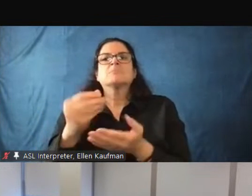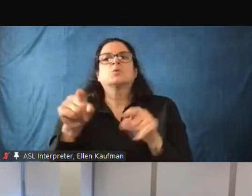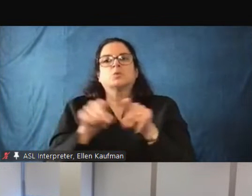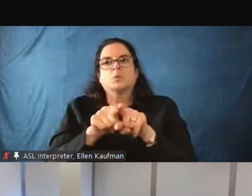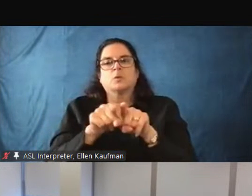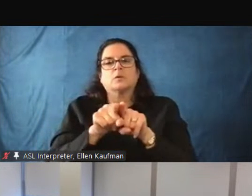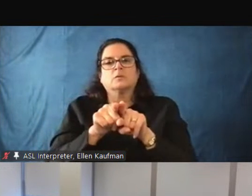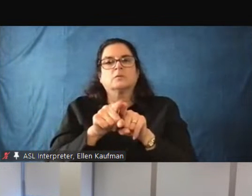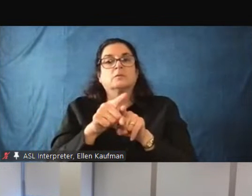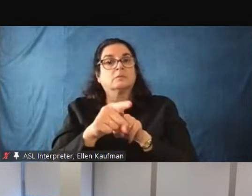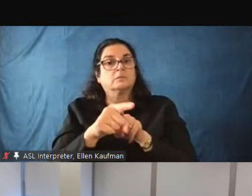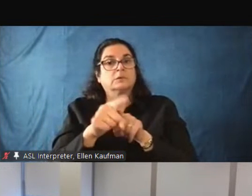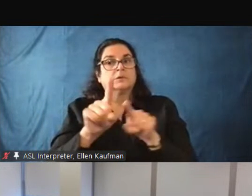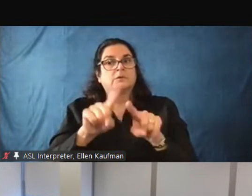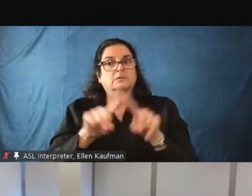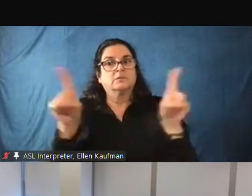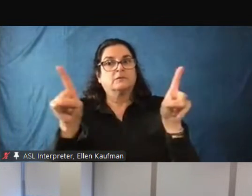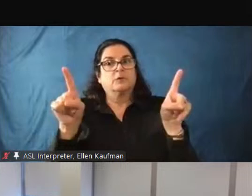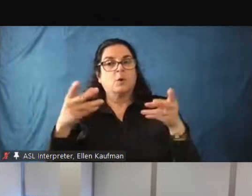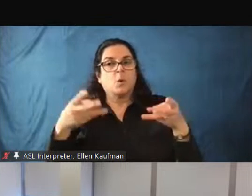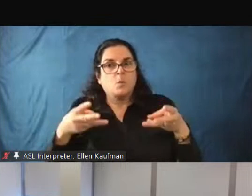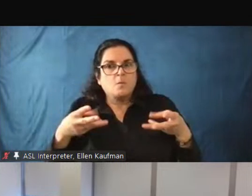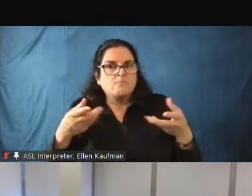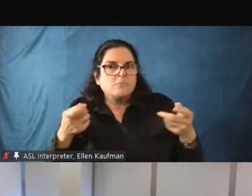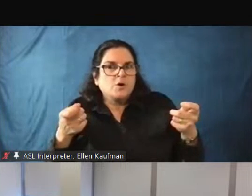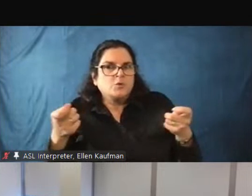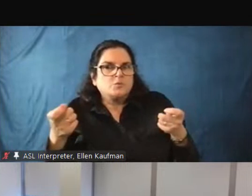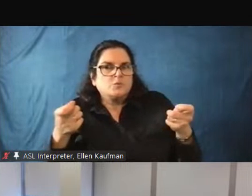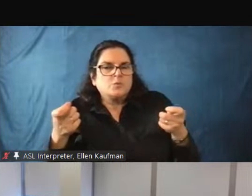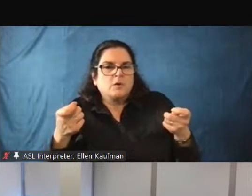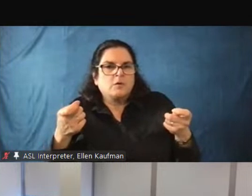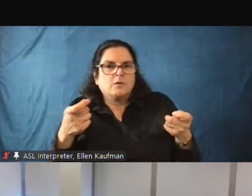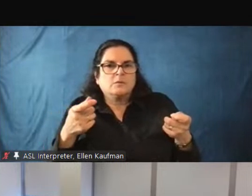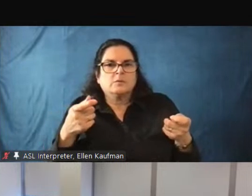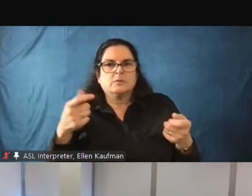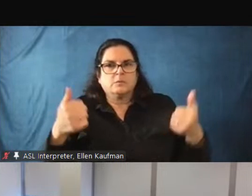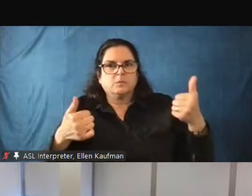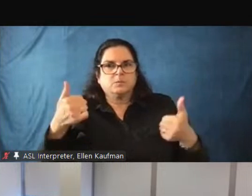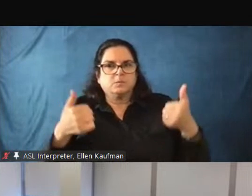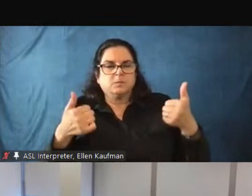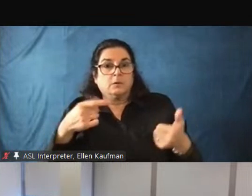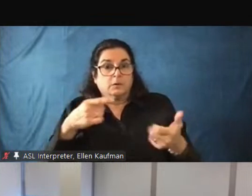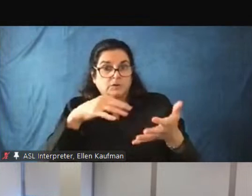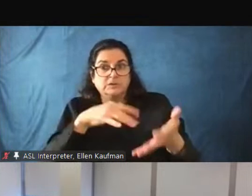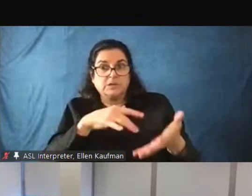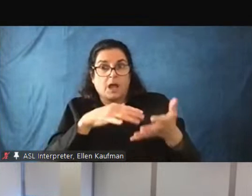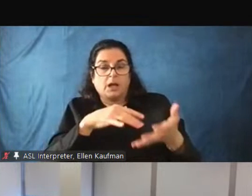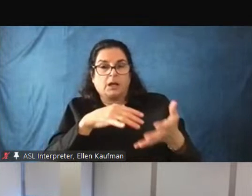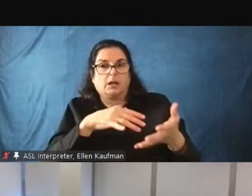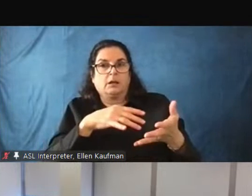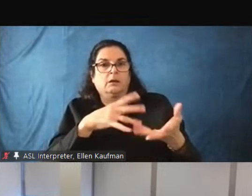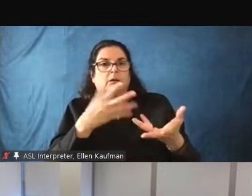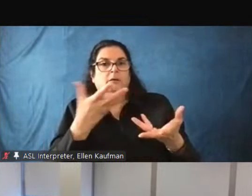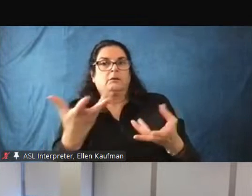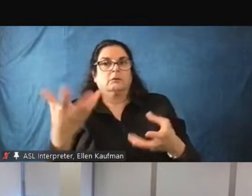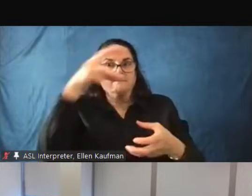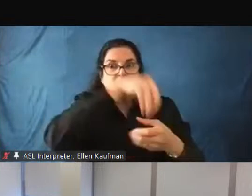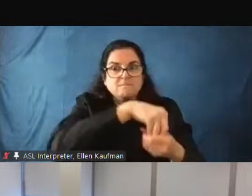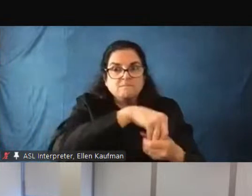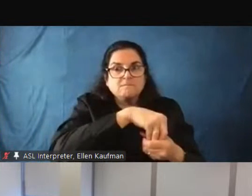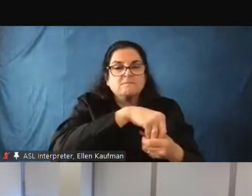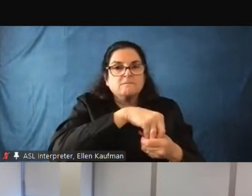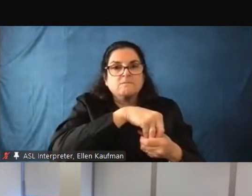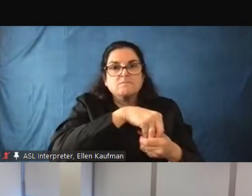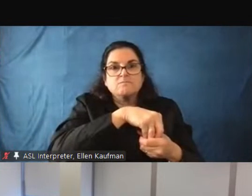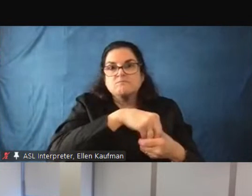in governance. Wanted to know if your study and your work took any of that into consideration, as we have